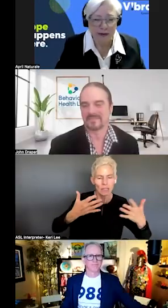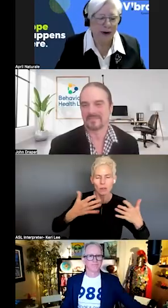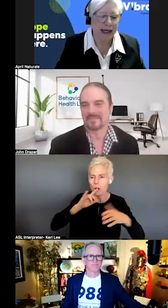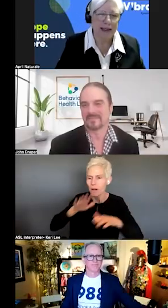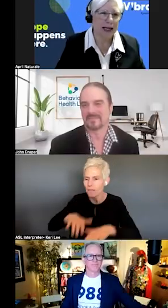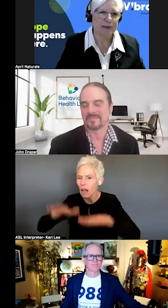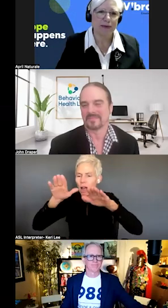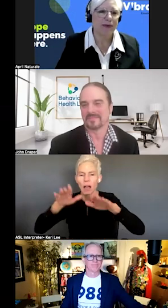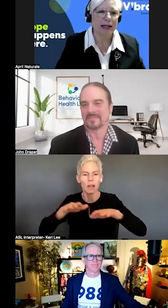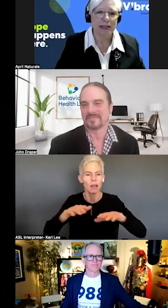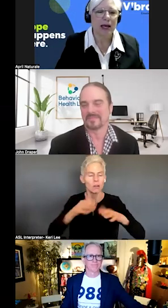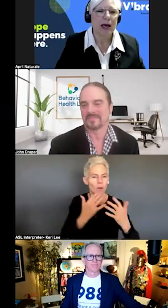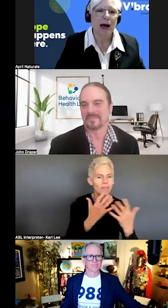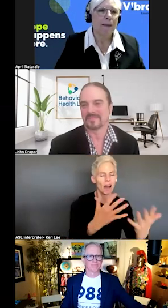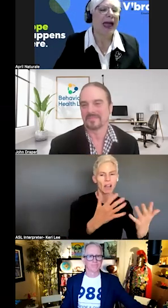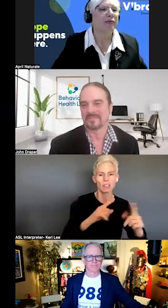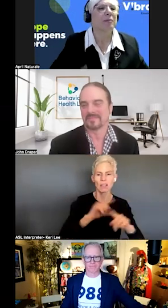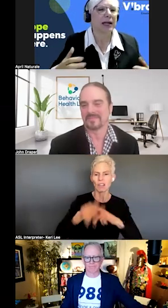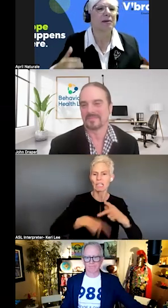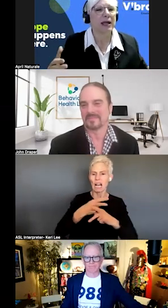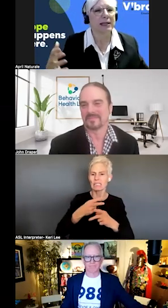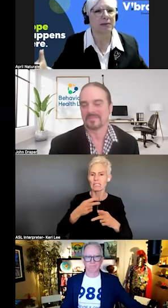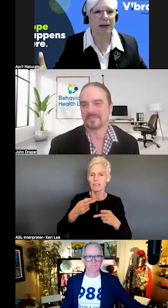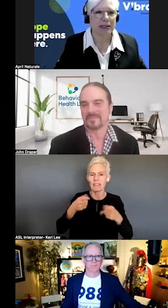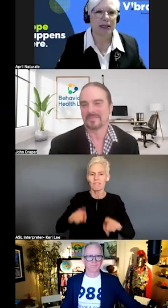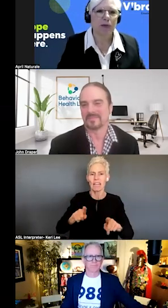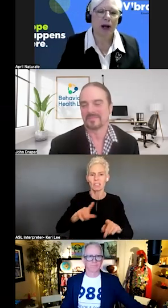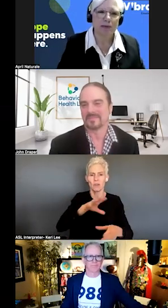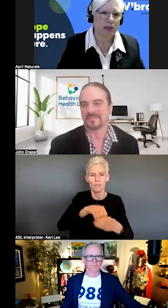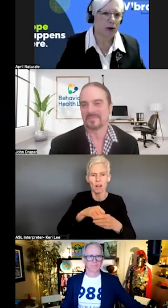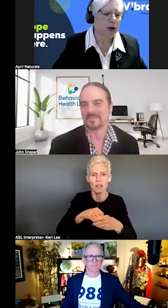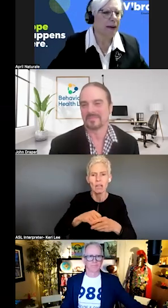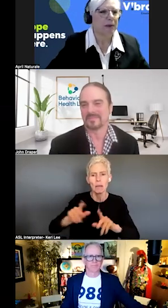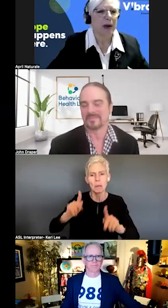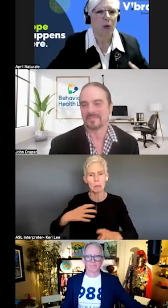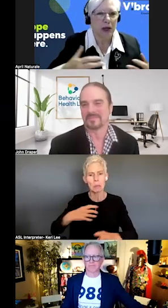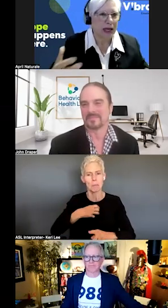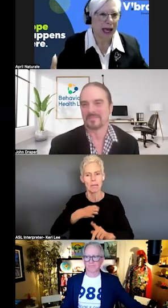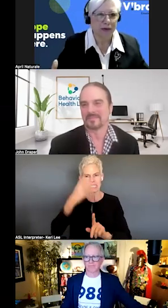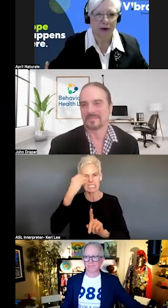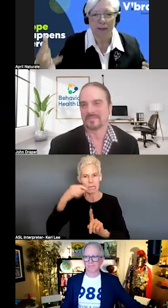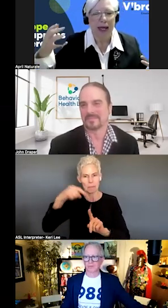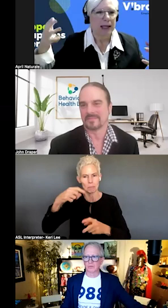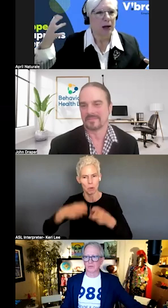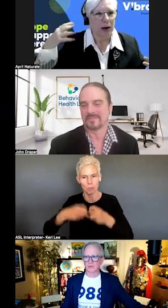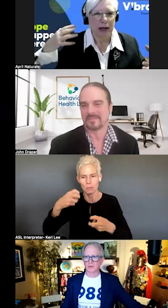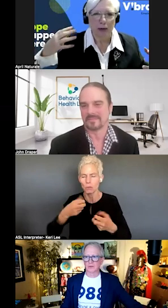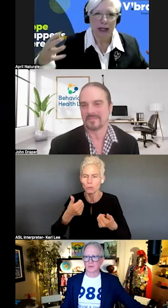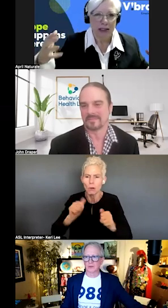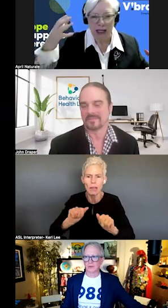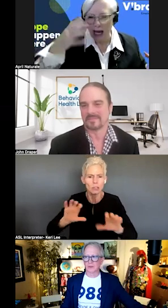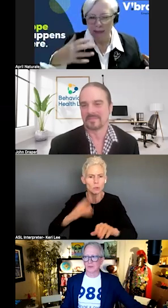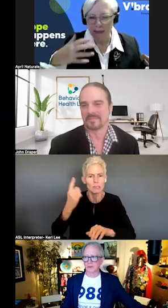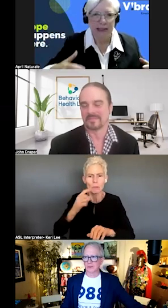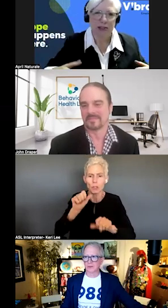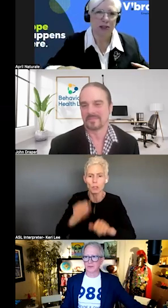fire, frightening types of events. Everybody complains about sleep problems. So you implement what you can, from